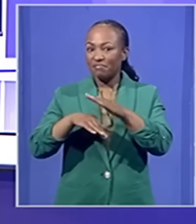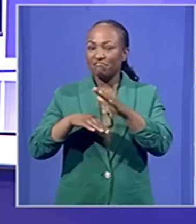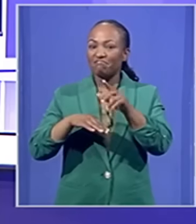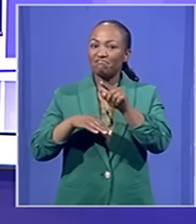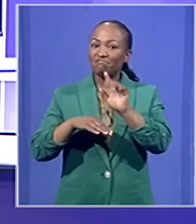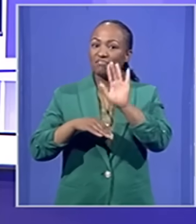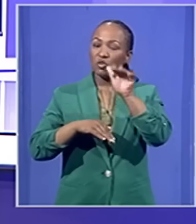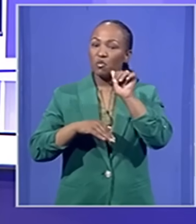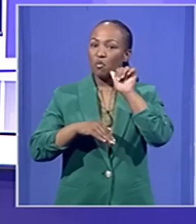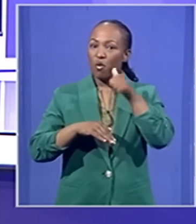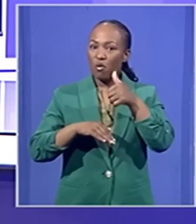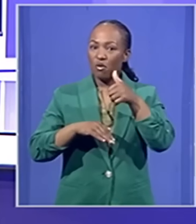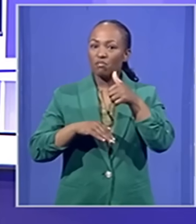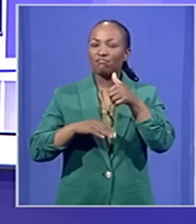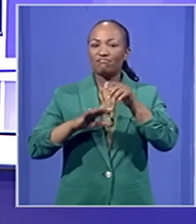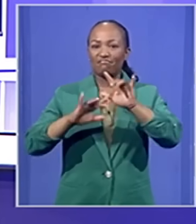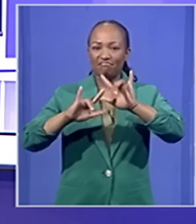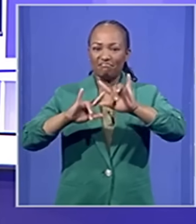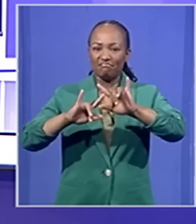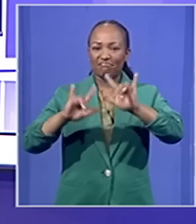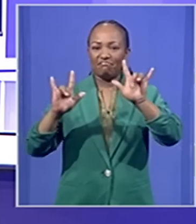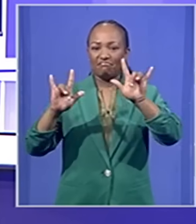la ka moso ga bosigangwe.